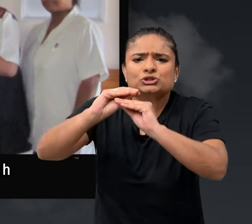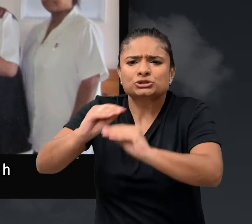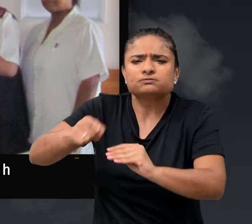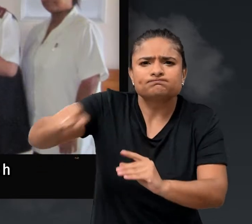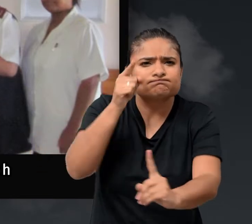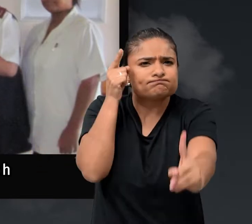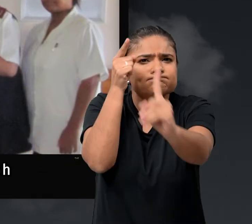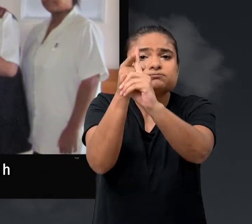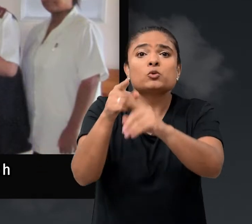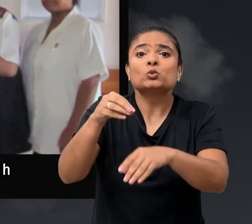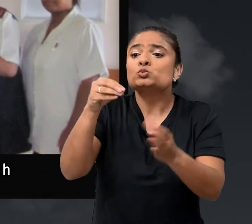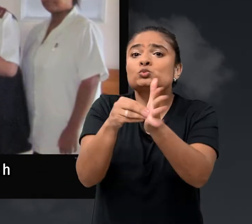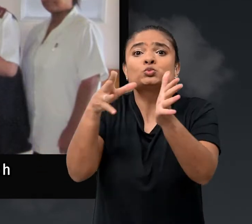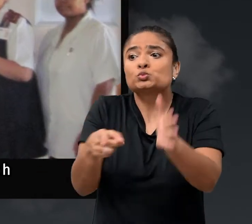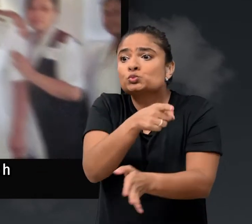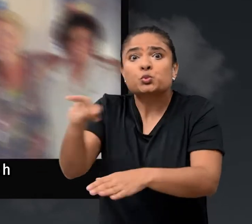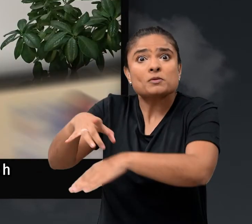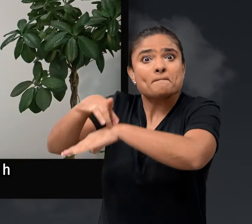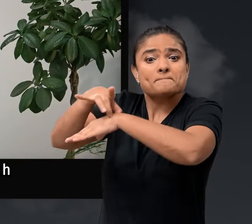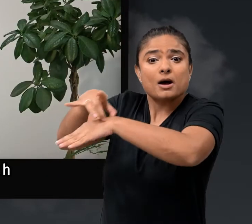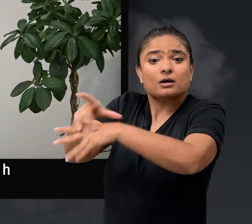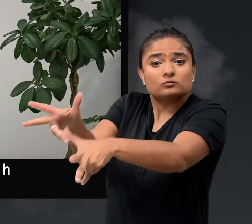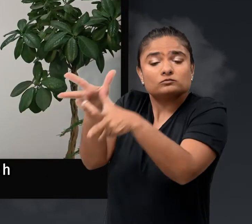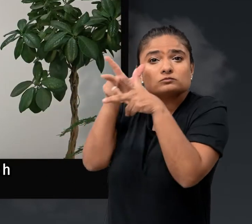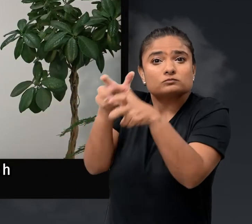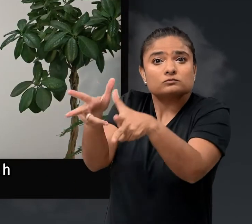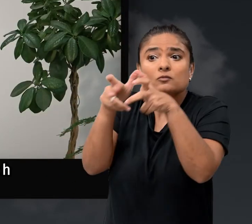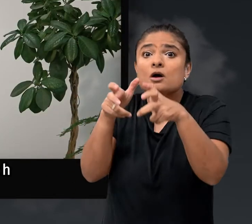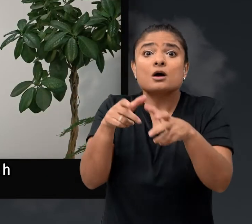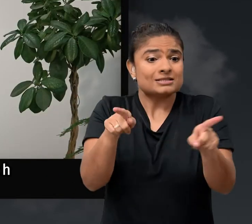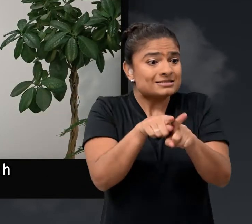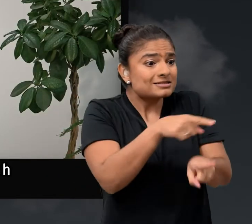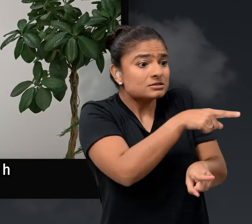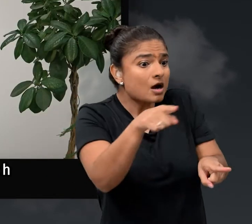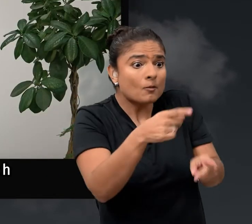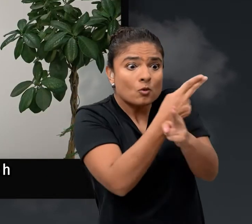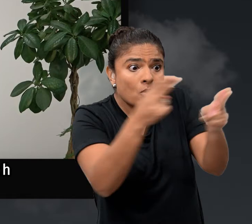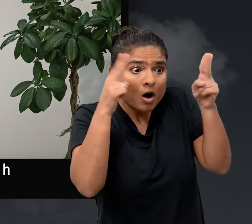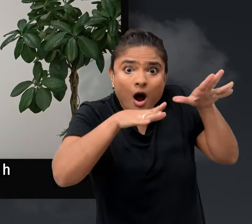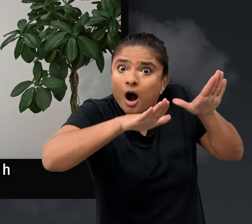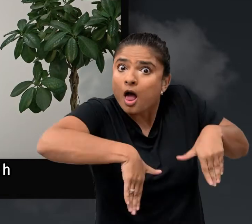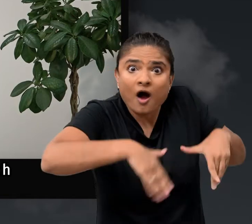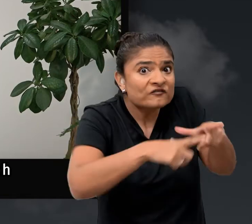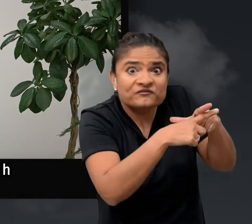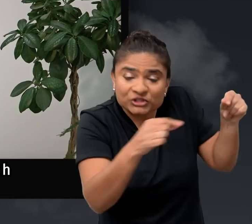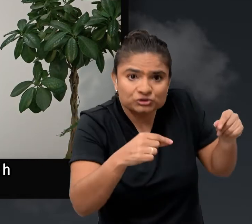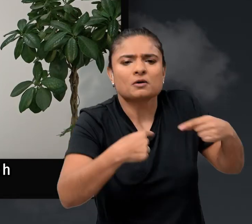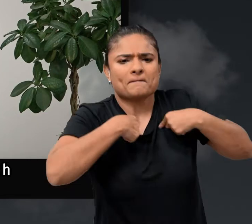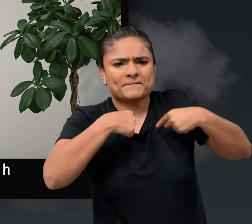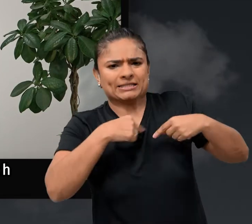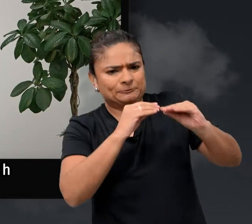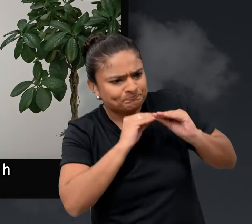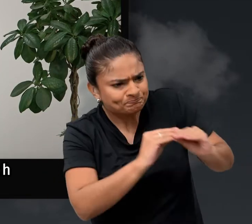But I think a much better approach is to target